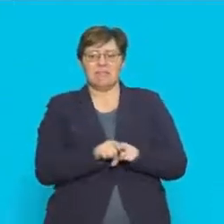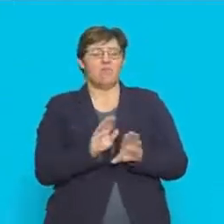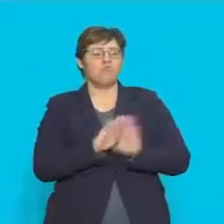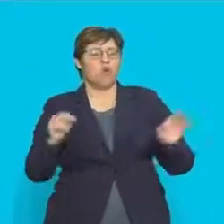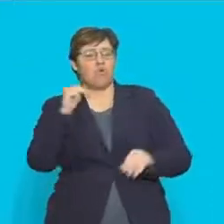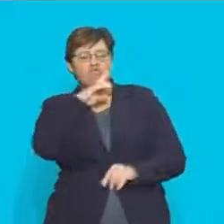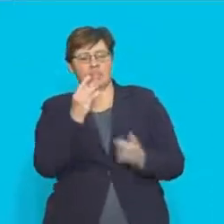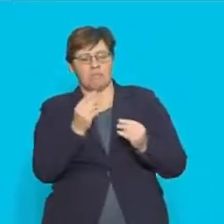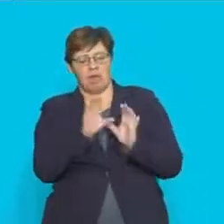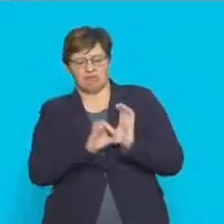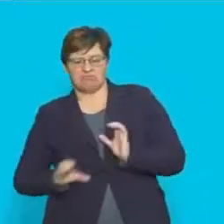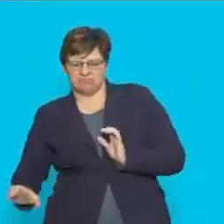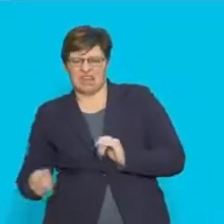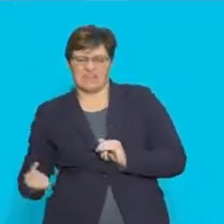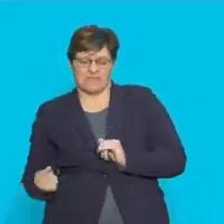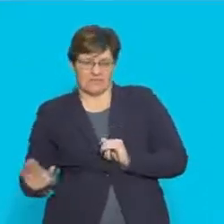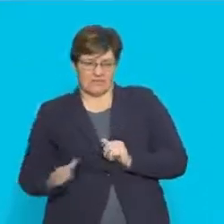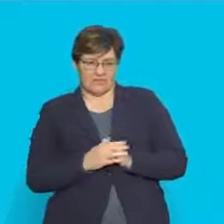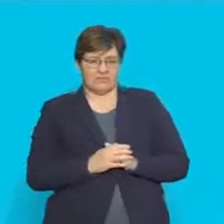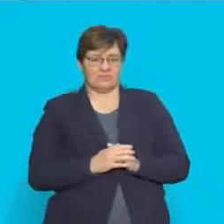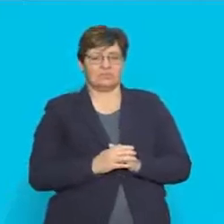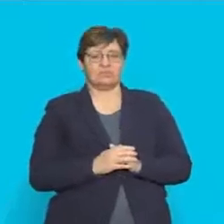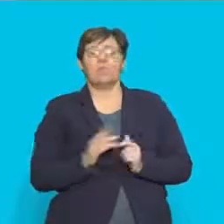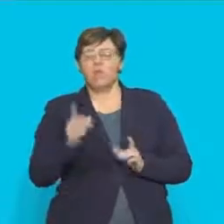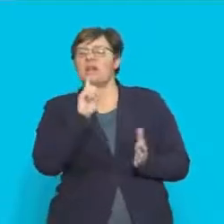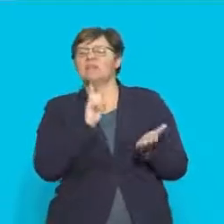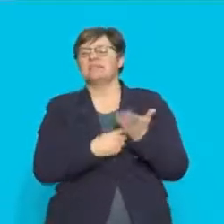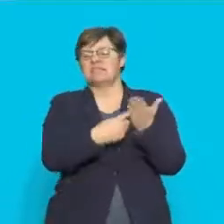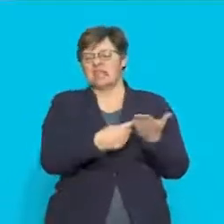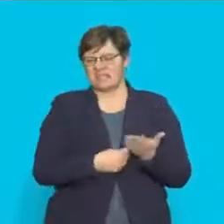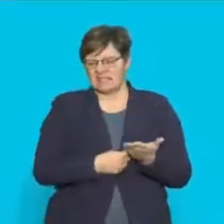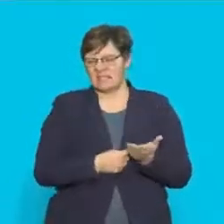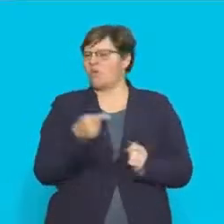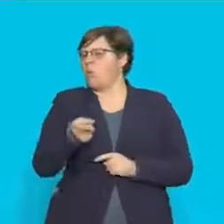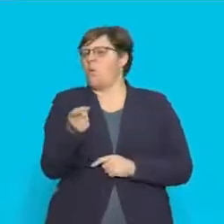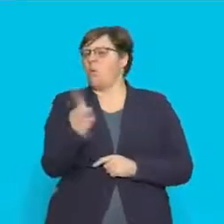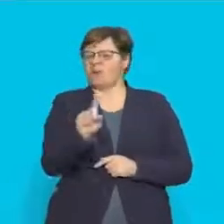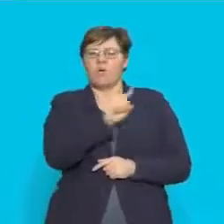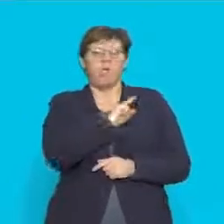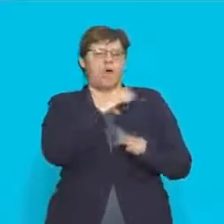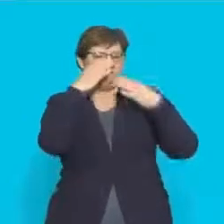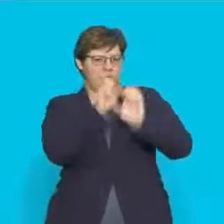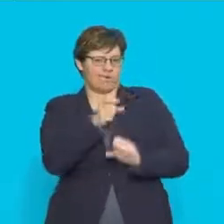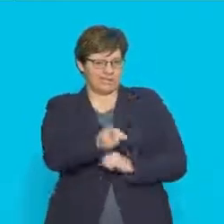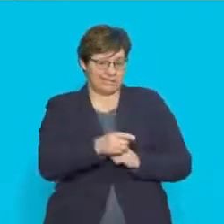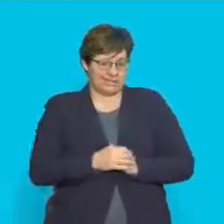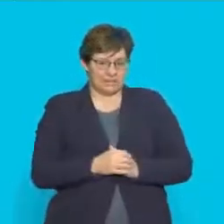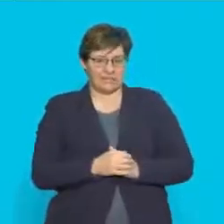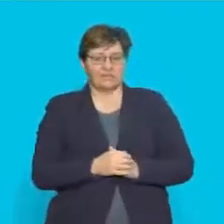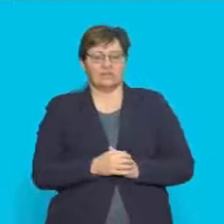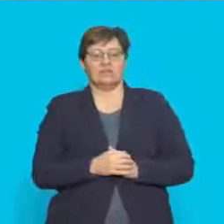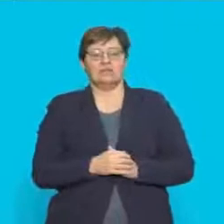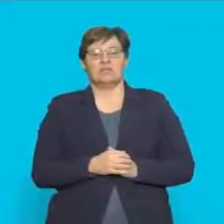about what non-real numbers are and why we also try to focus on them. Now, the